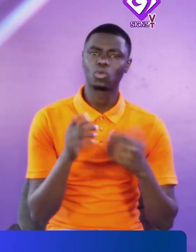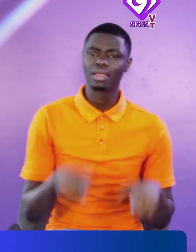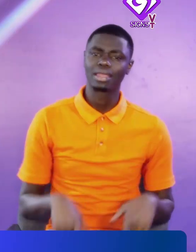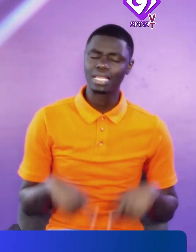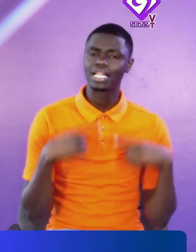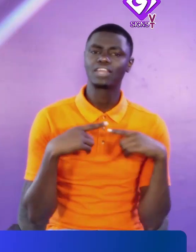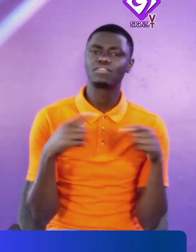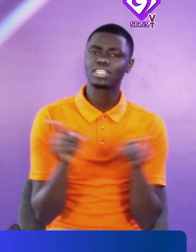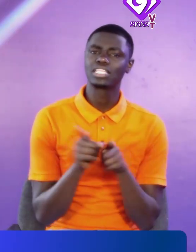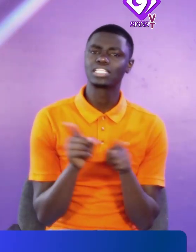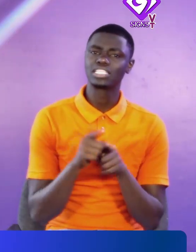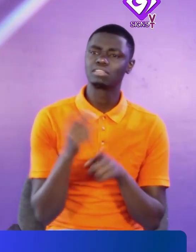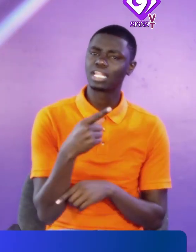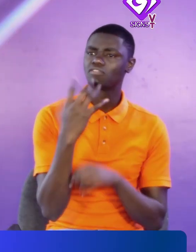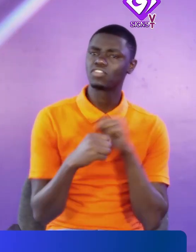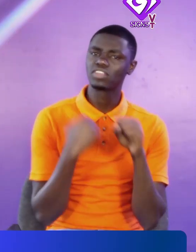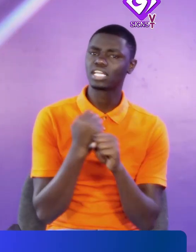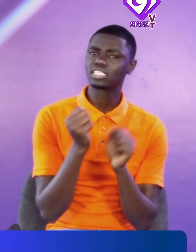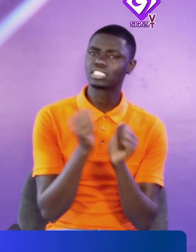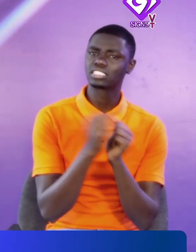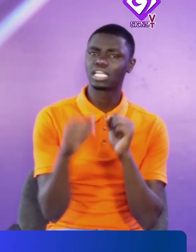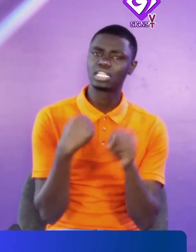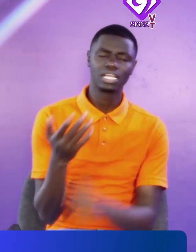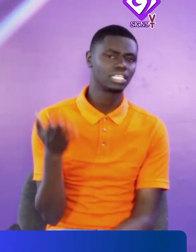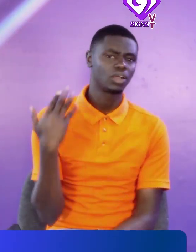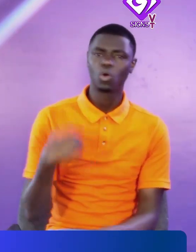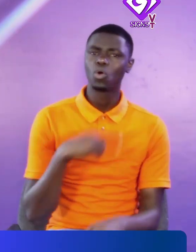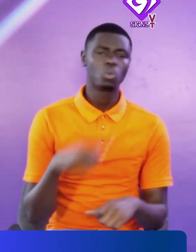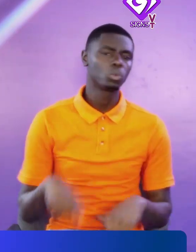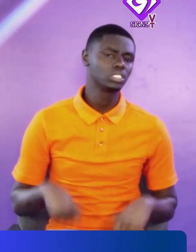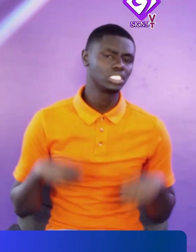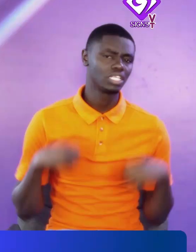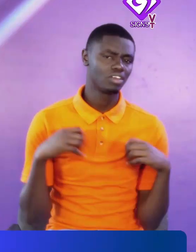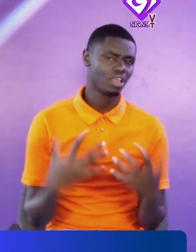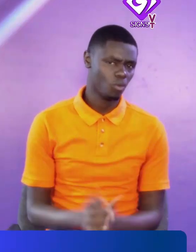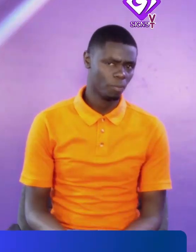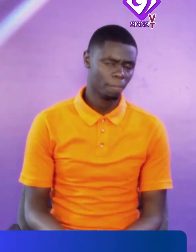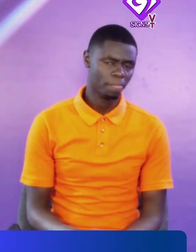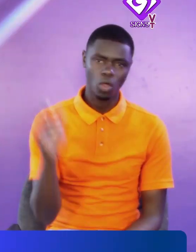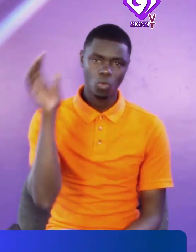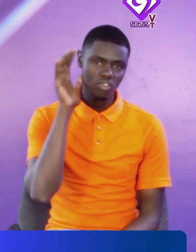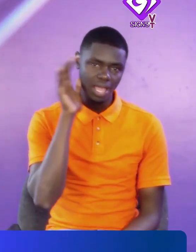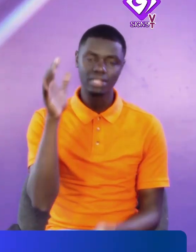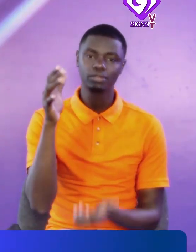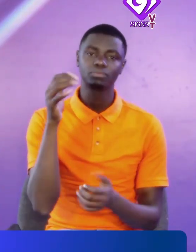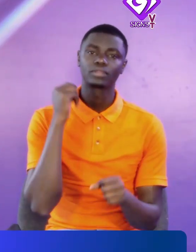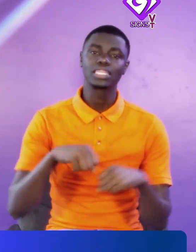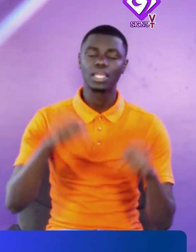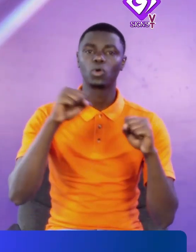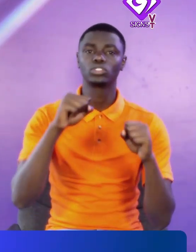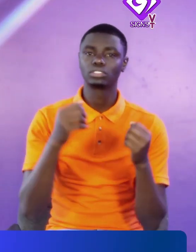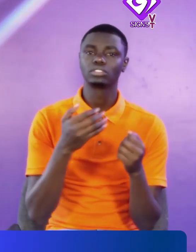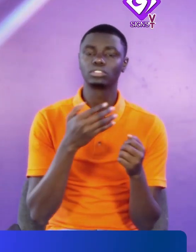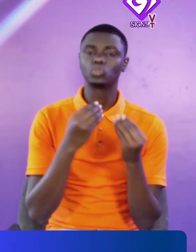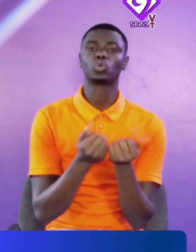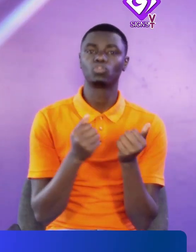ago, 5 years ago. How are we meant to survive? We have had the employer commit to resolve these issues, only